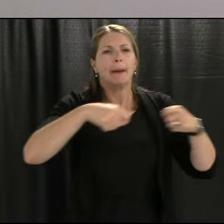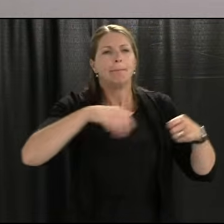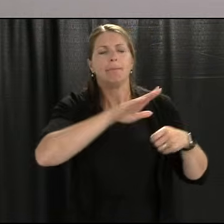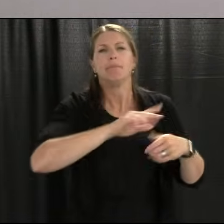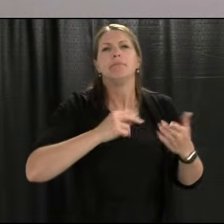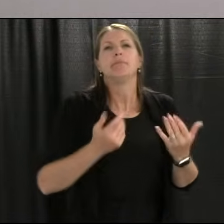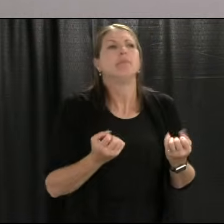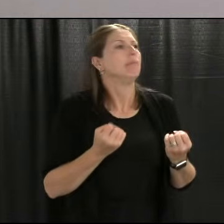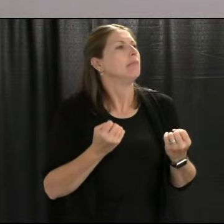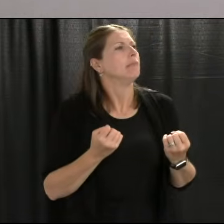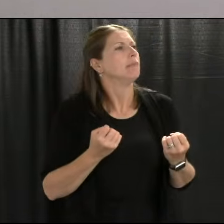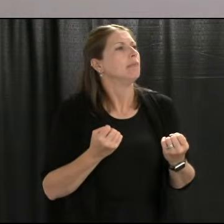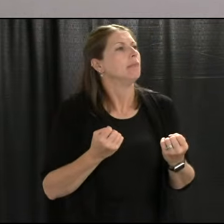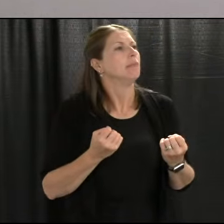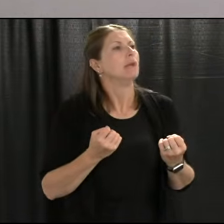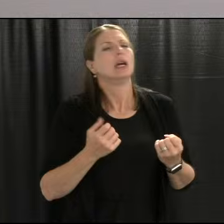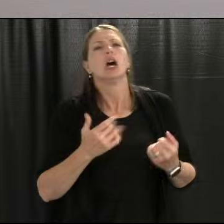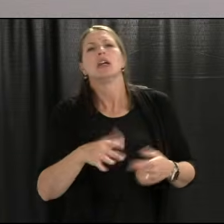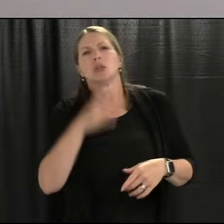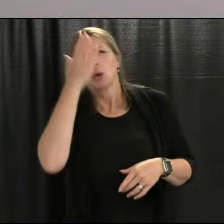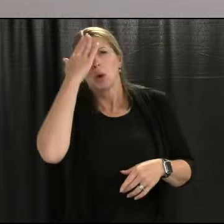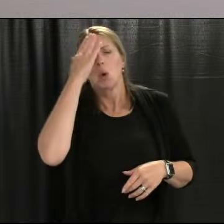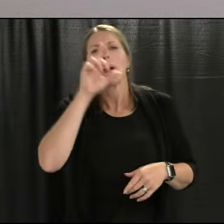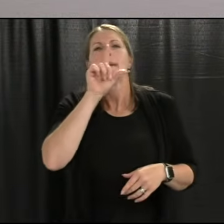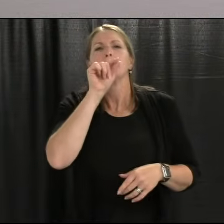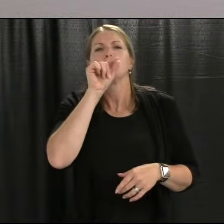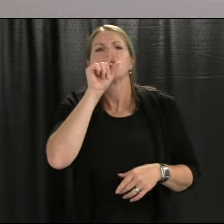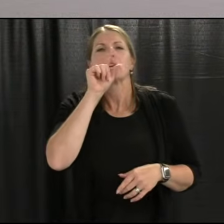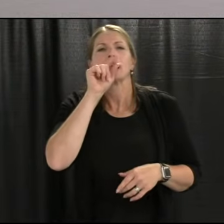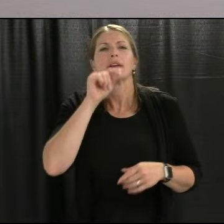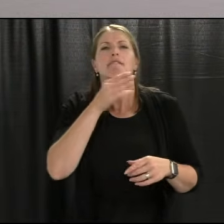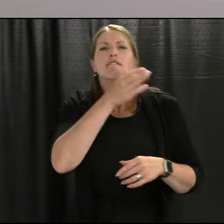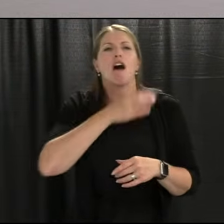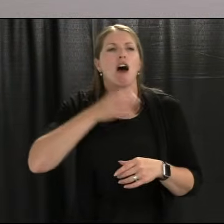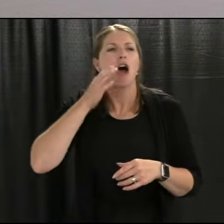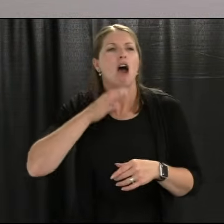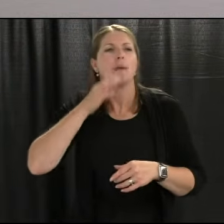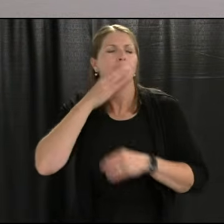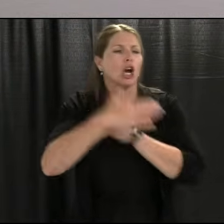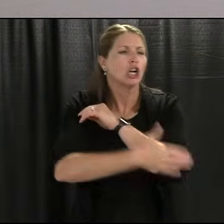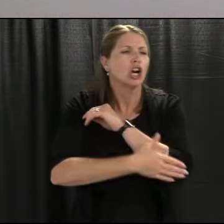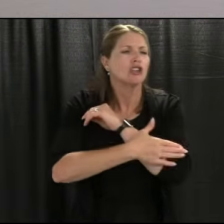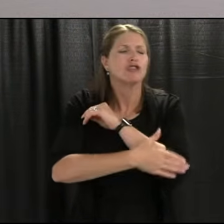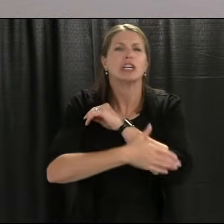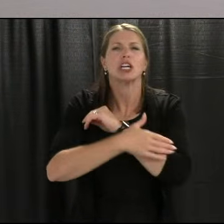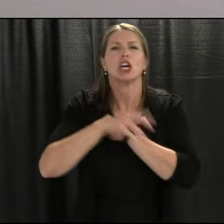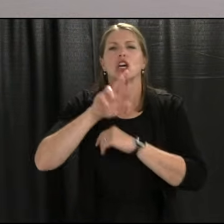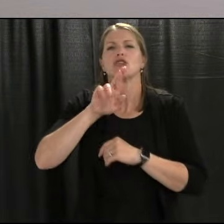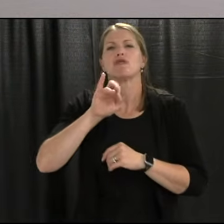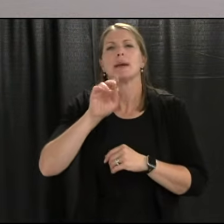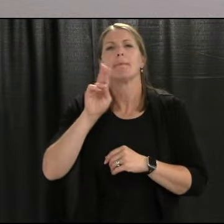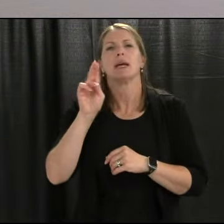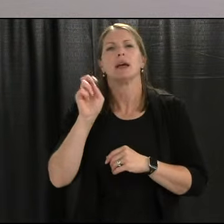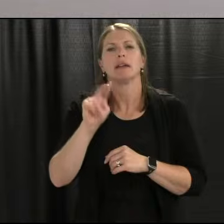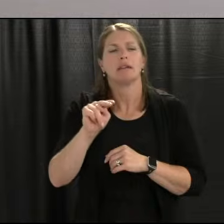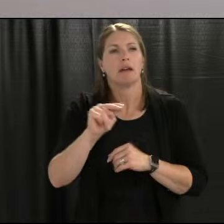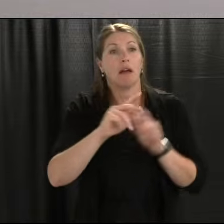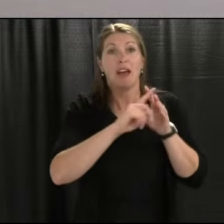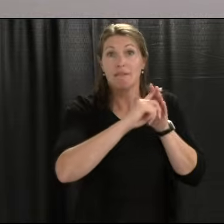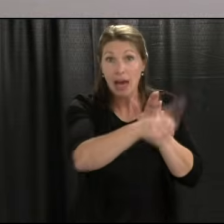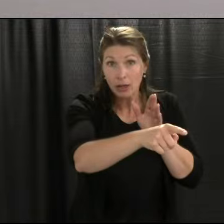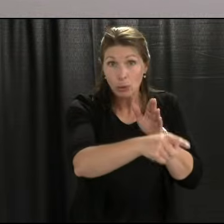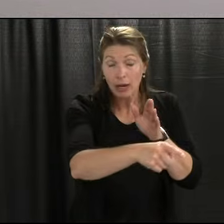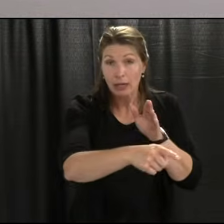some big change in the availability of chicken, is that something that we even have capacity to look at or address, or you just kind of accept it